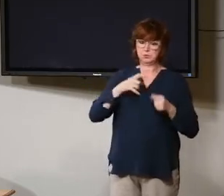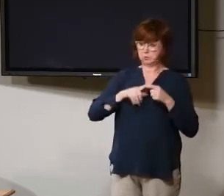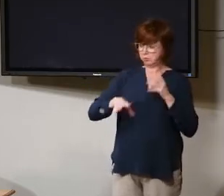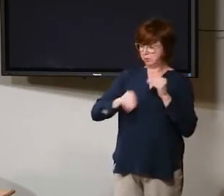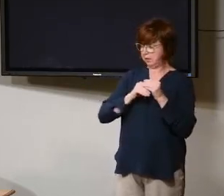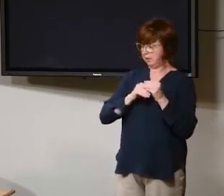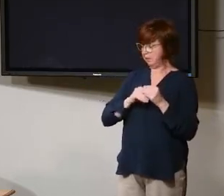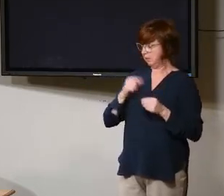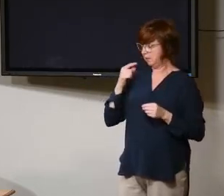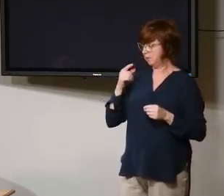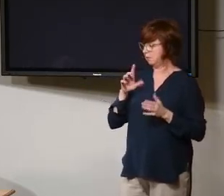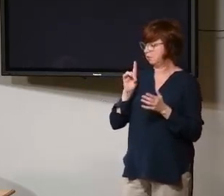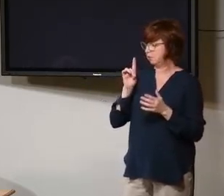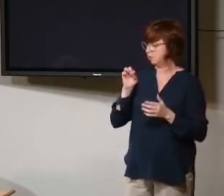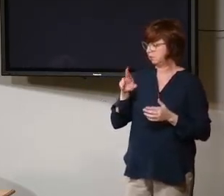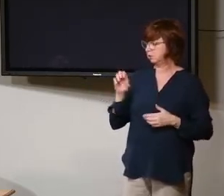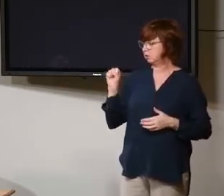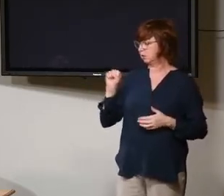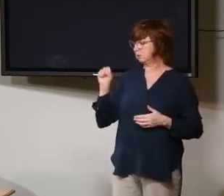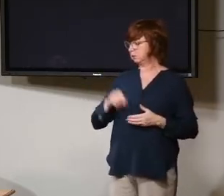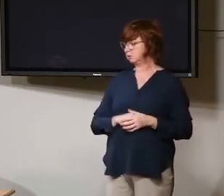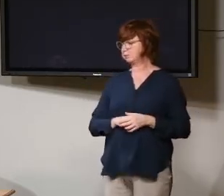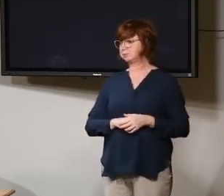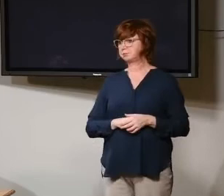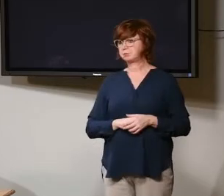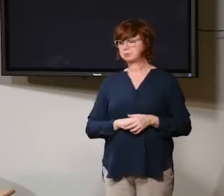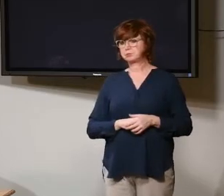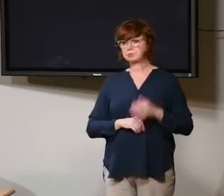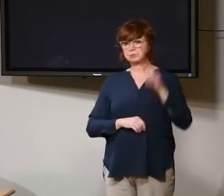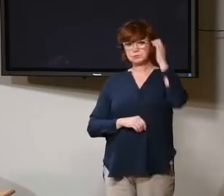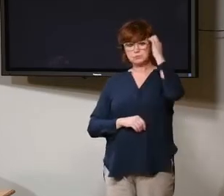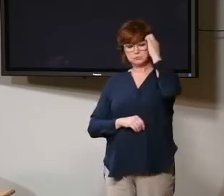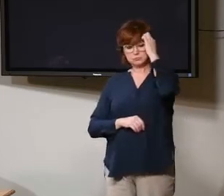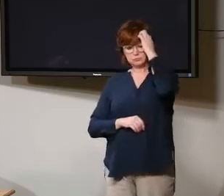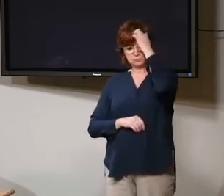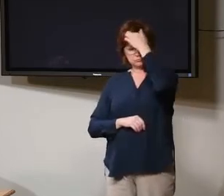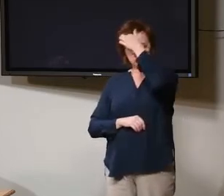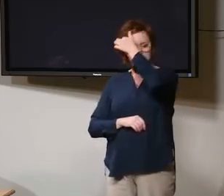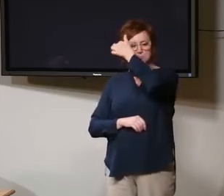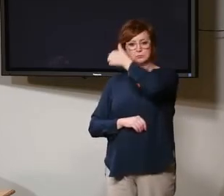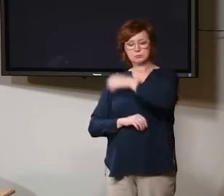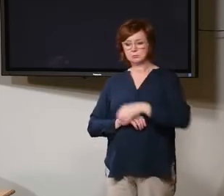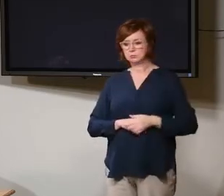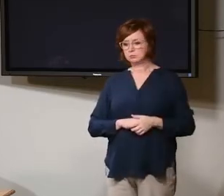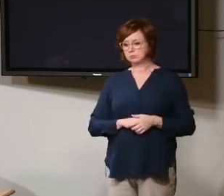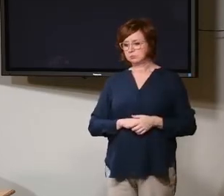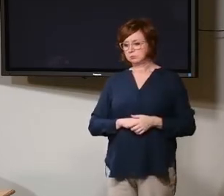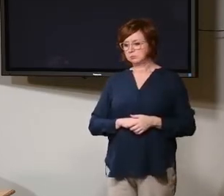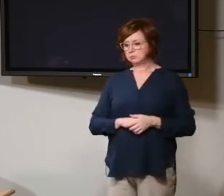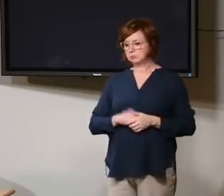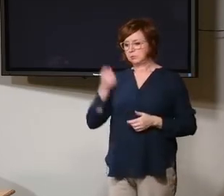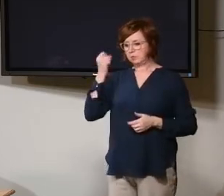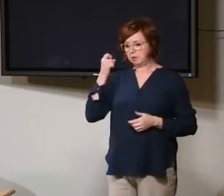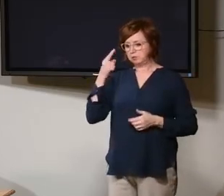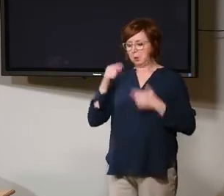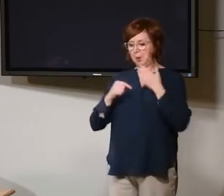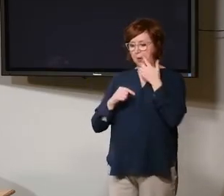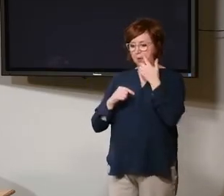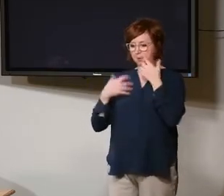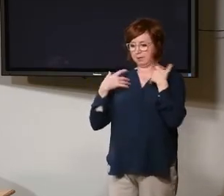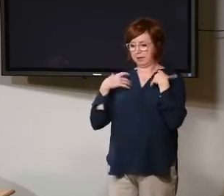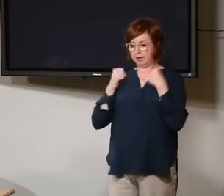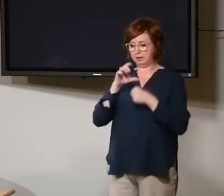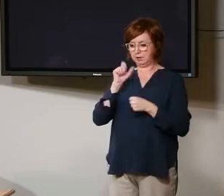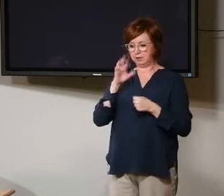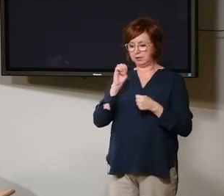Doctor? Yeah, so I'll just say that in the healthcare field, already the way care is provided is going through a change for